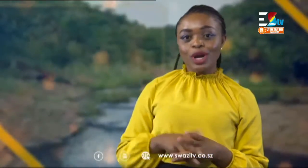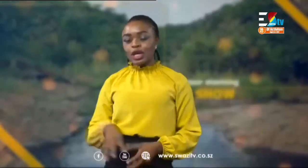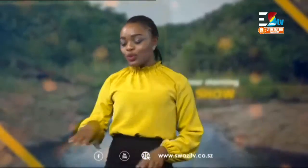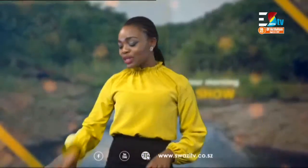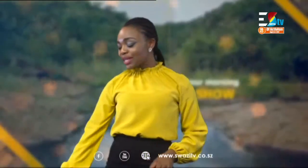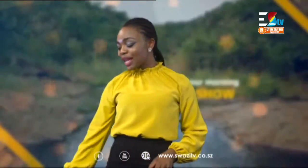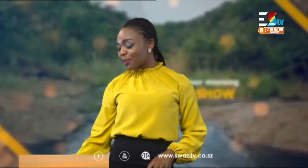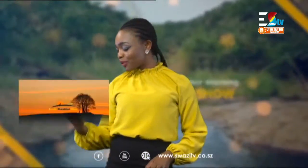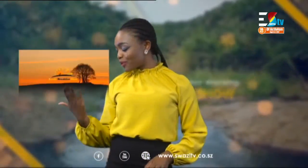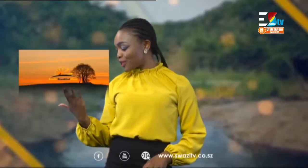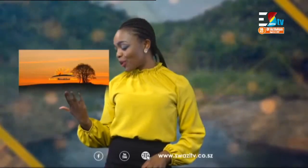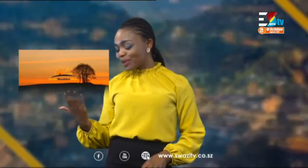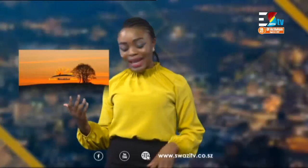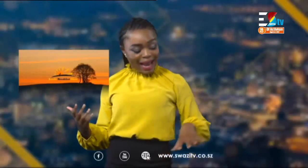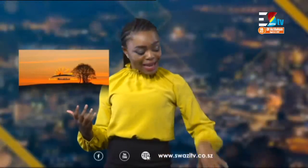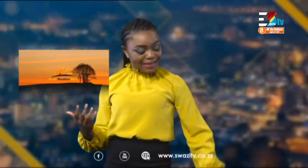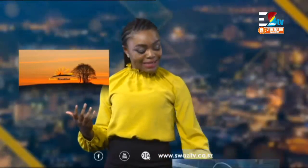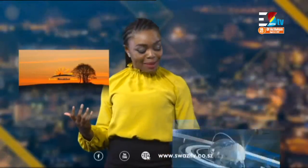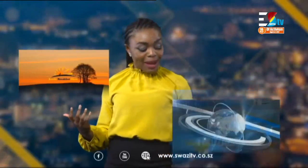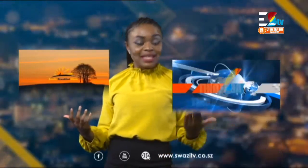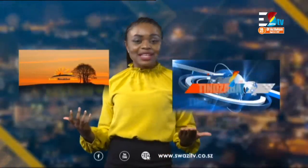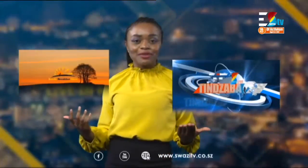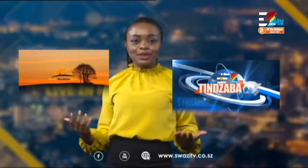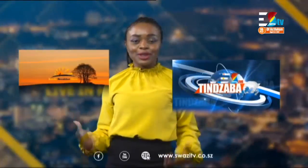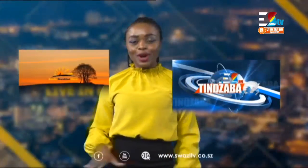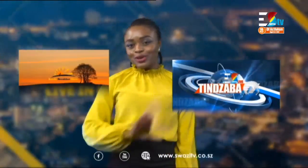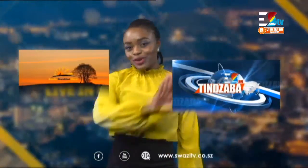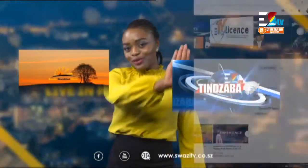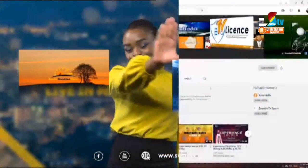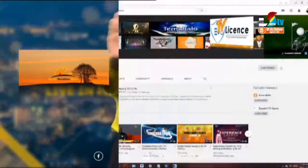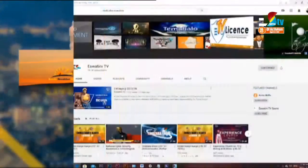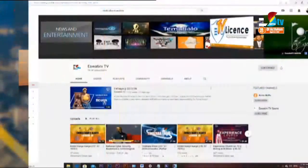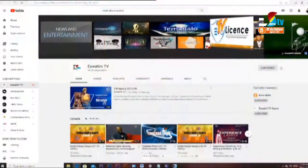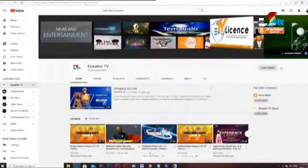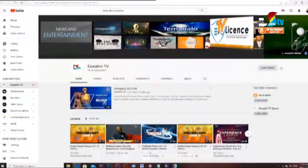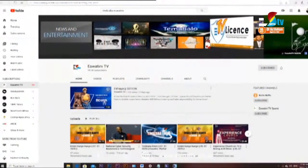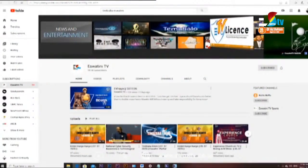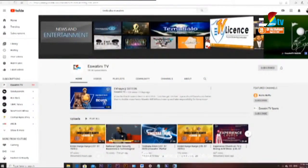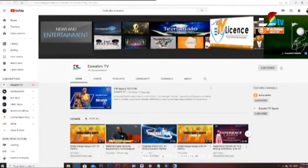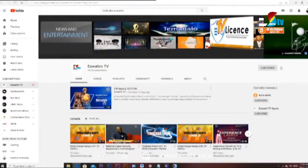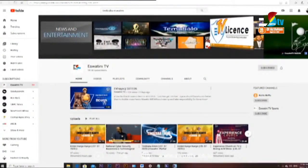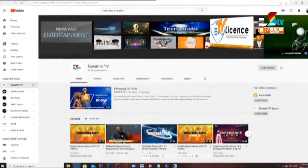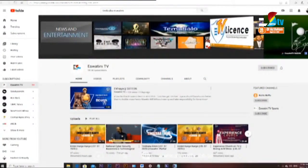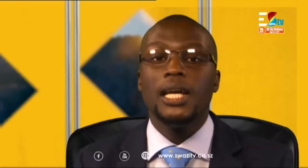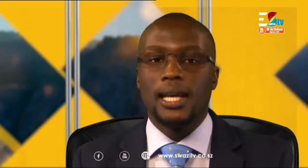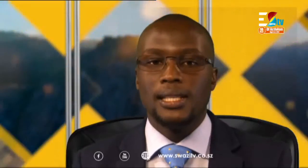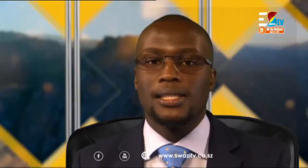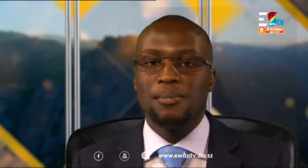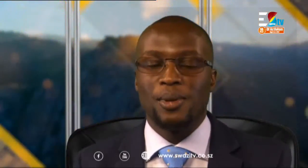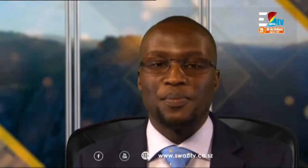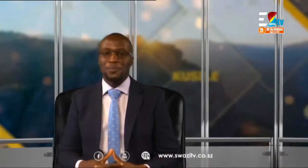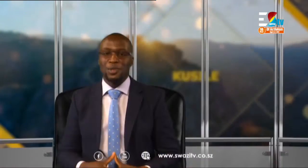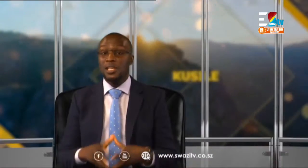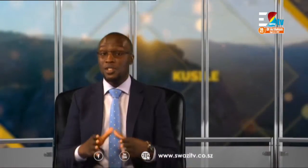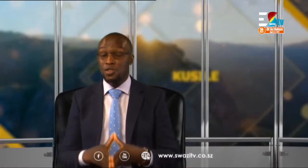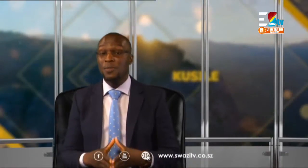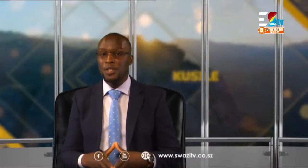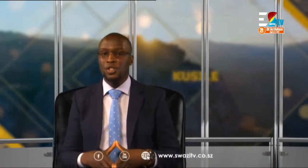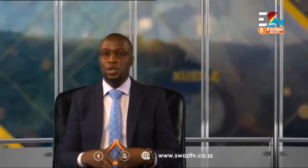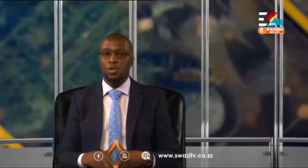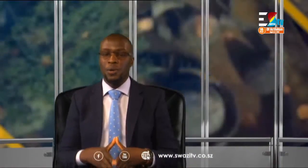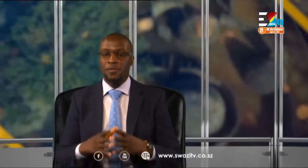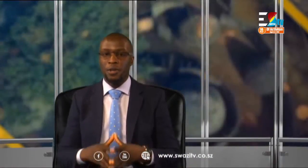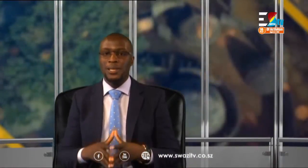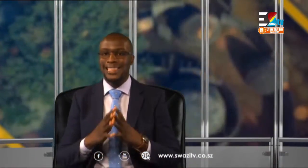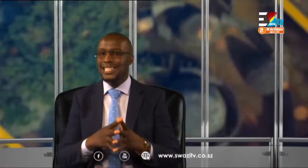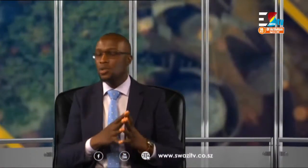favorite show, Usile Breakfast Show and Dinzaba at 7 on your favorite YouTube channel. It's simple. You can stream